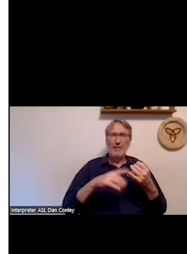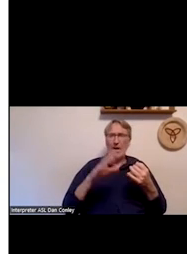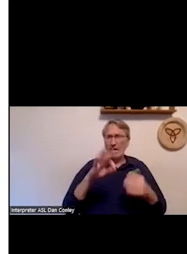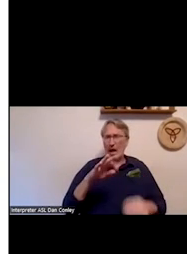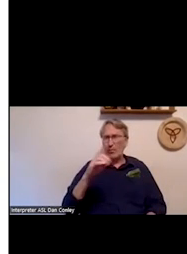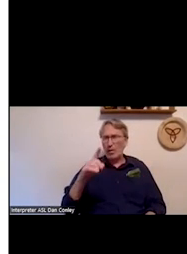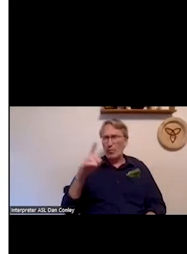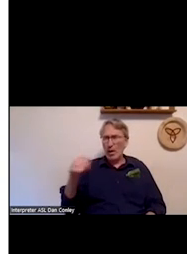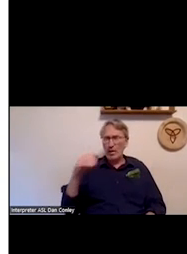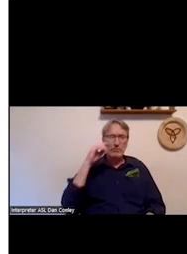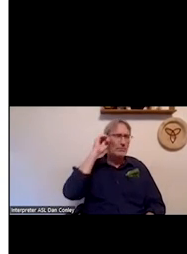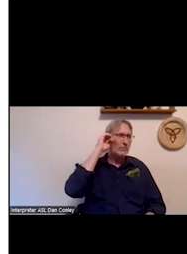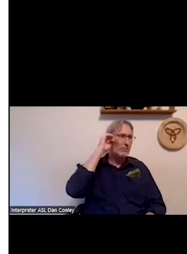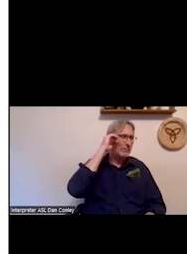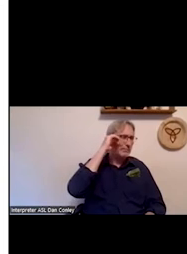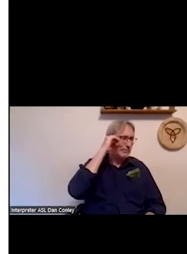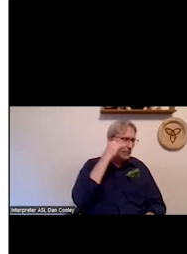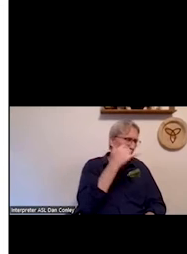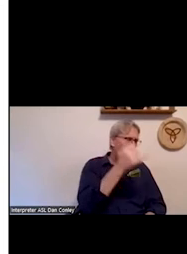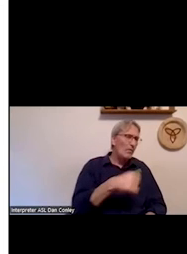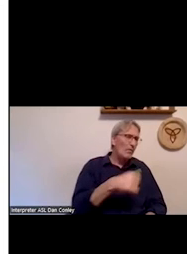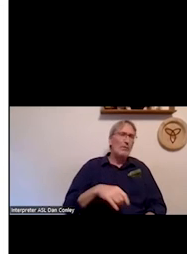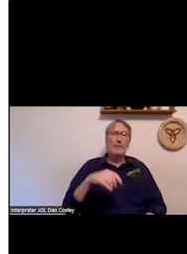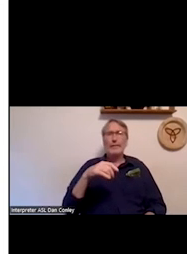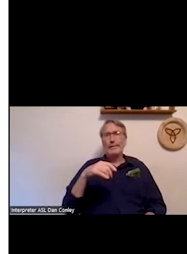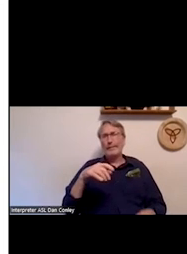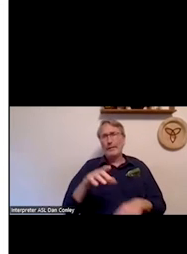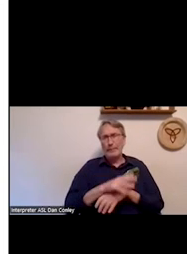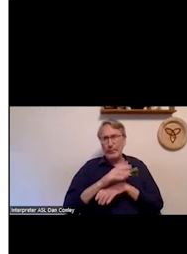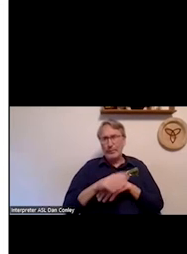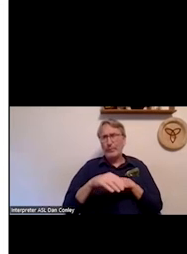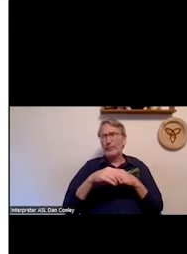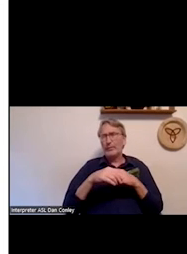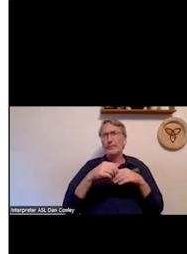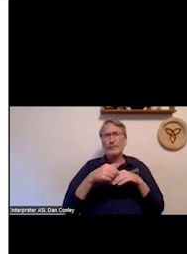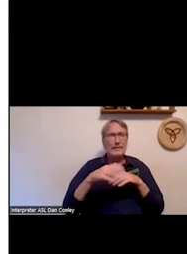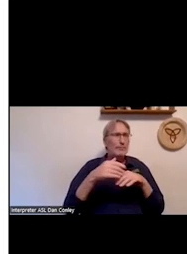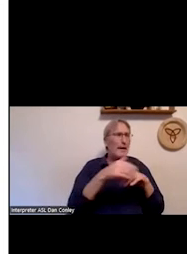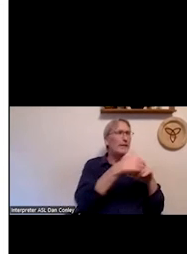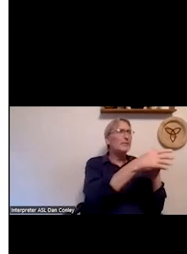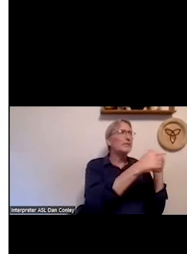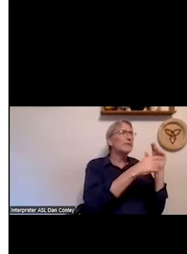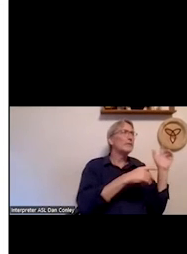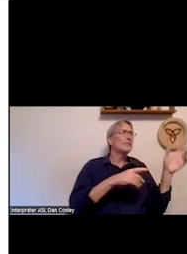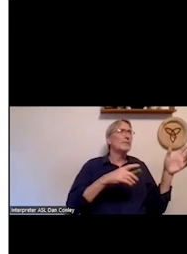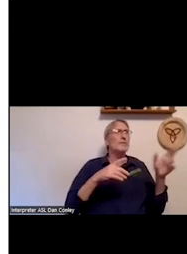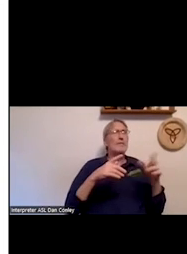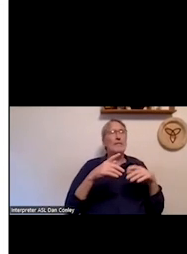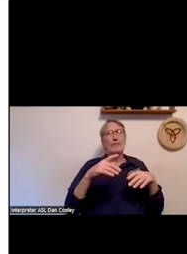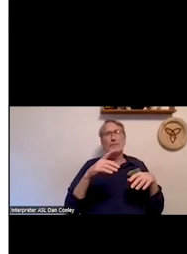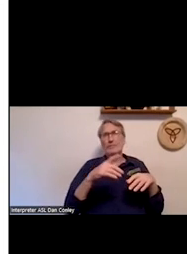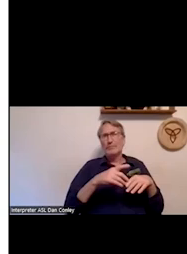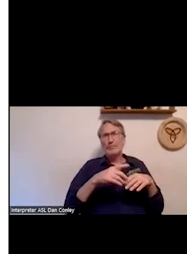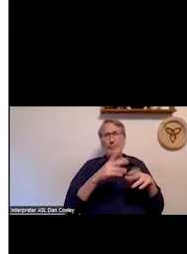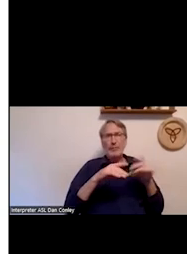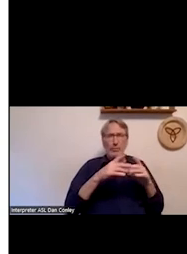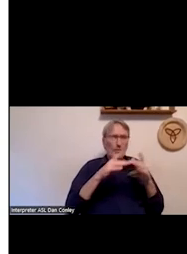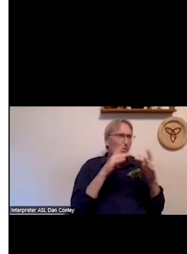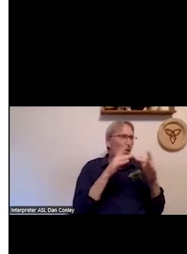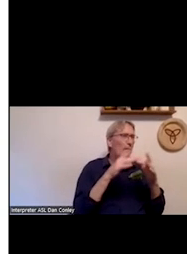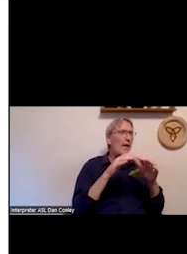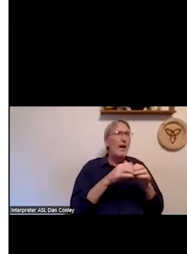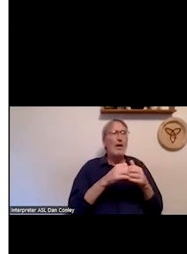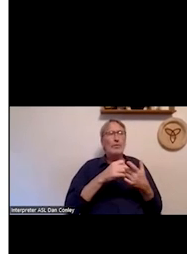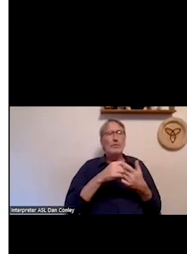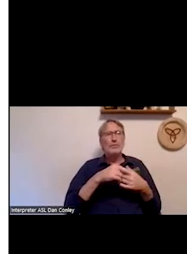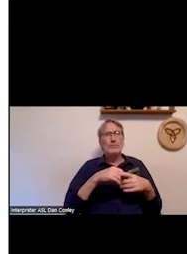call center, including computer-aided dispatch and pre-registering with those kinds of systems before disasters, to how to sign up for text